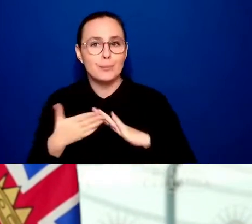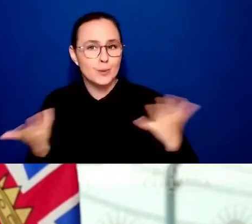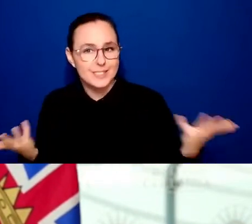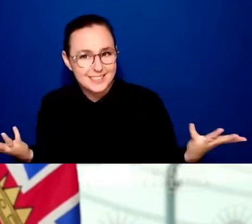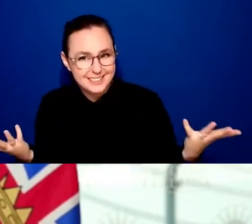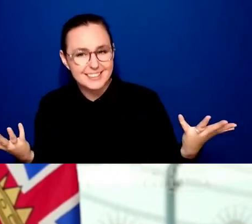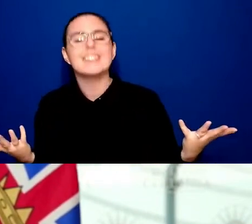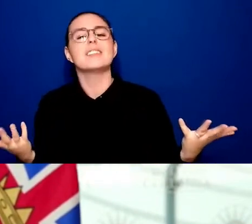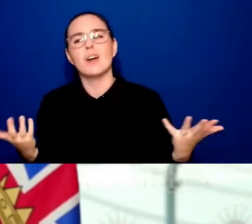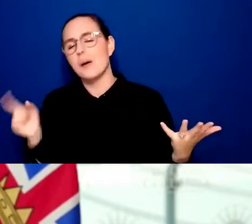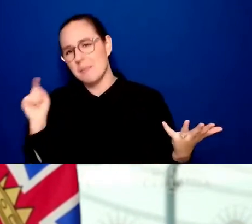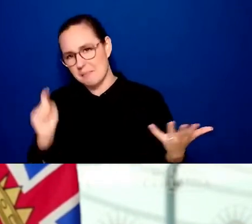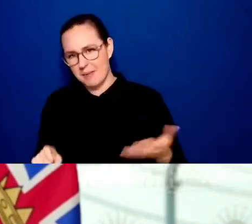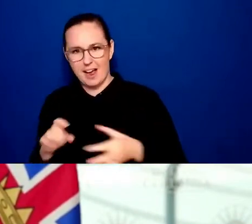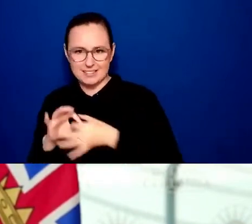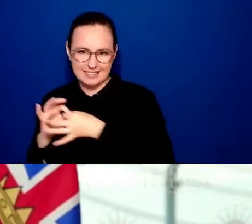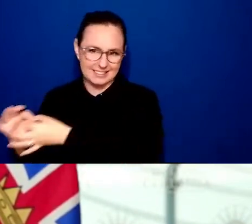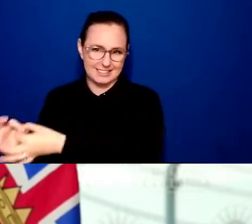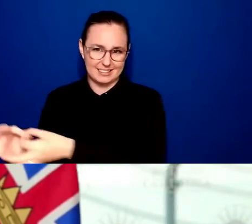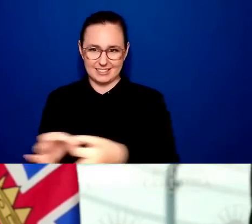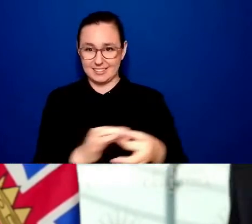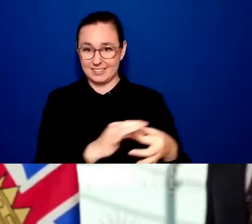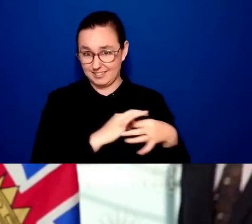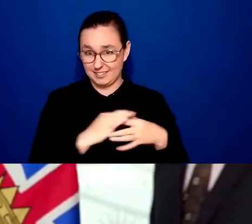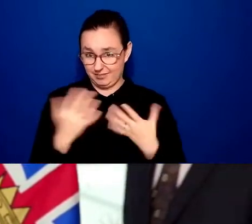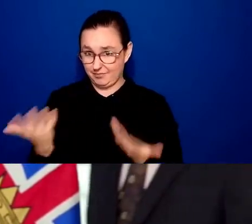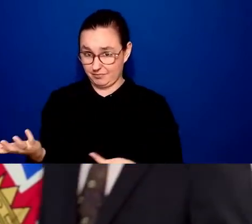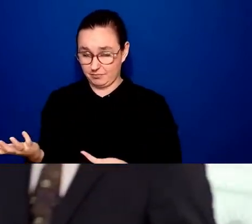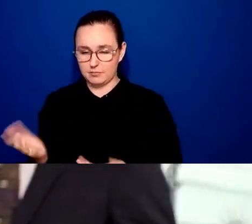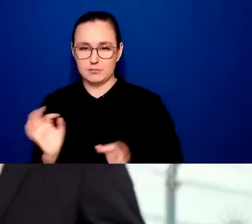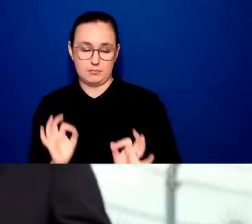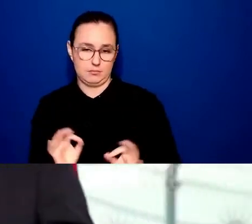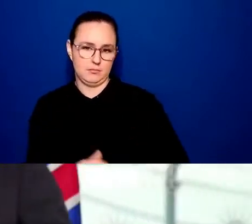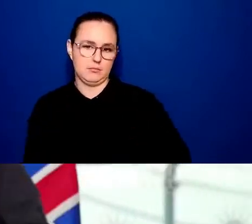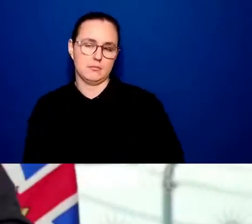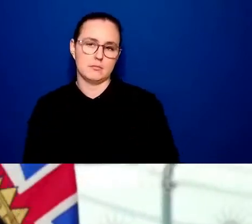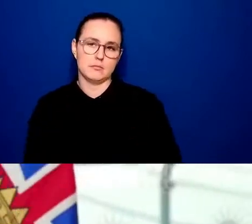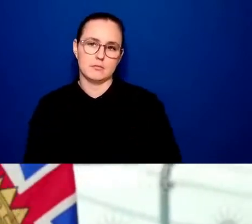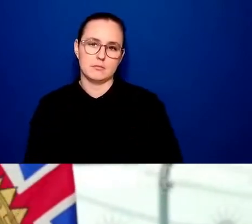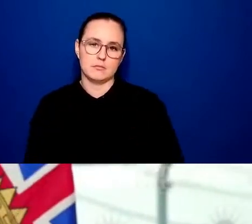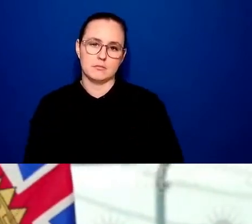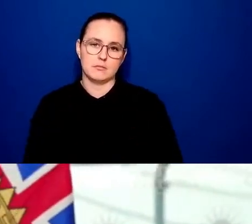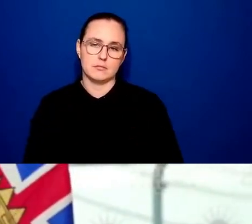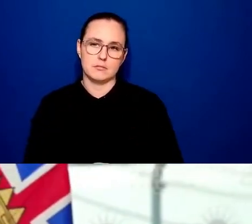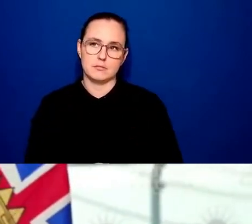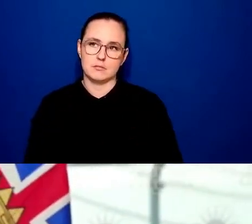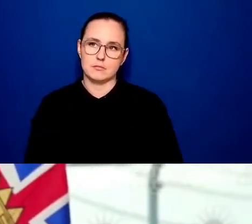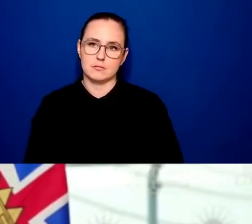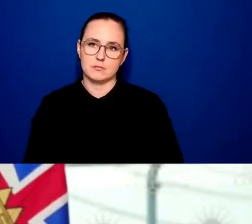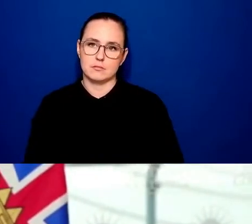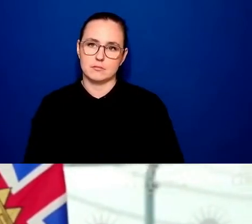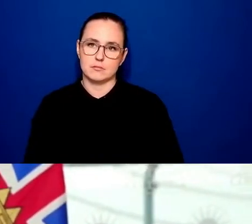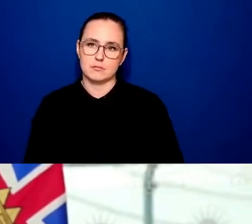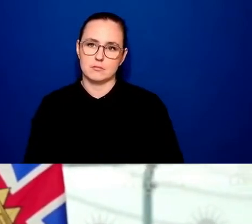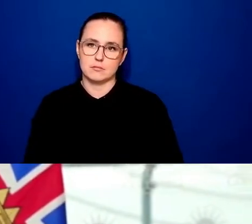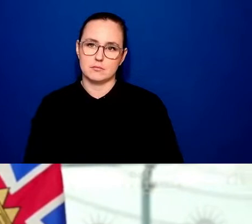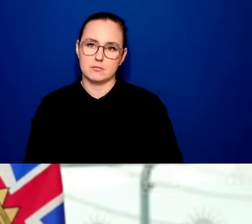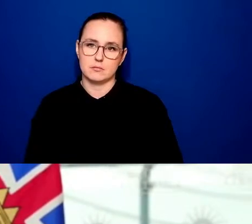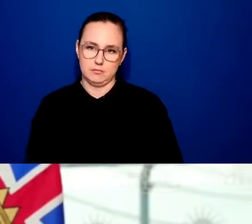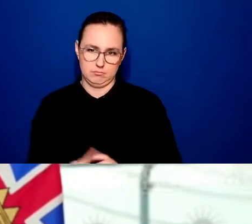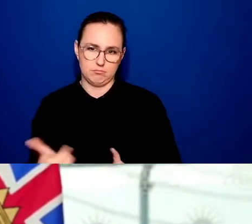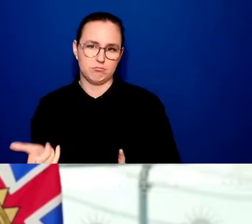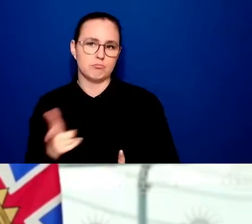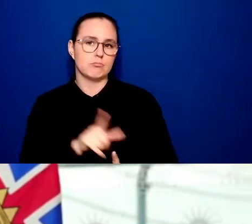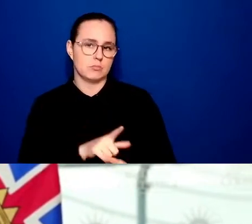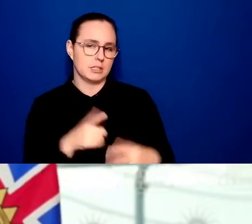And Minister, you might want to add to that. Well, I just want to express, first of